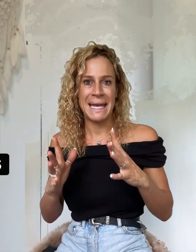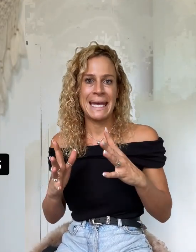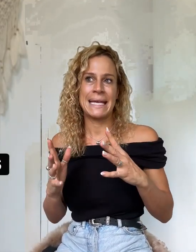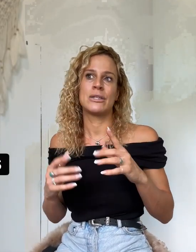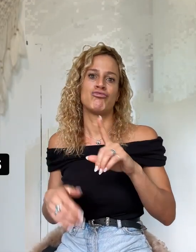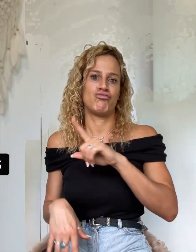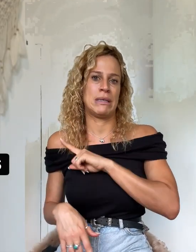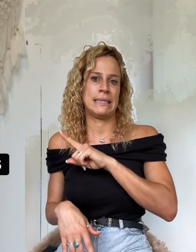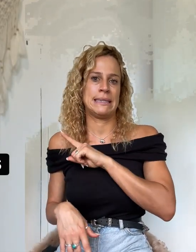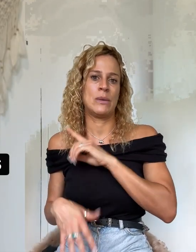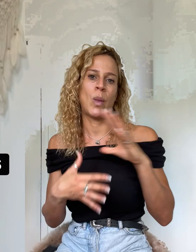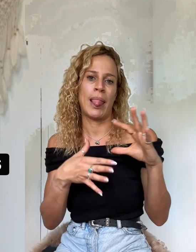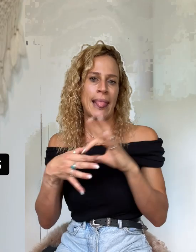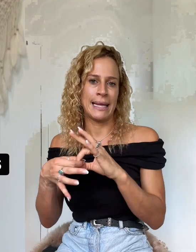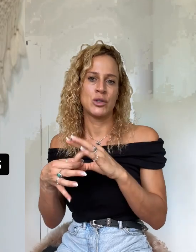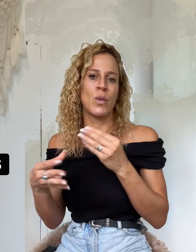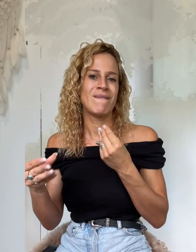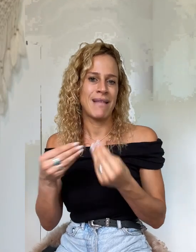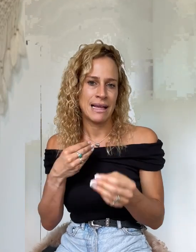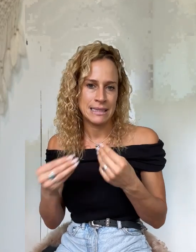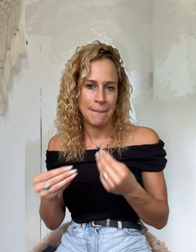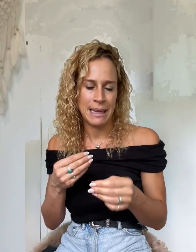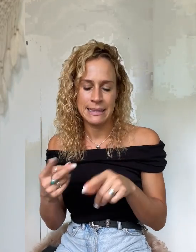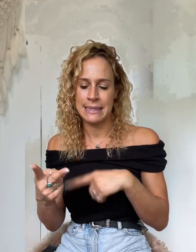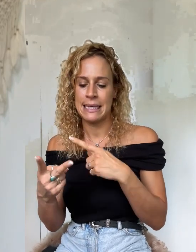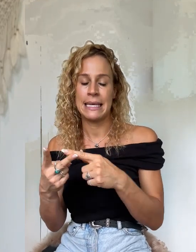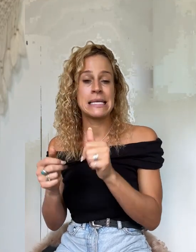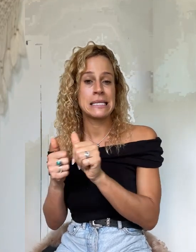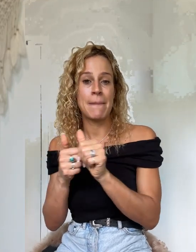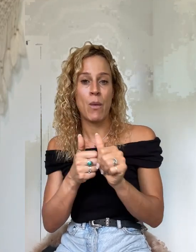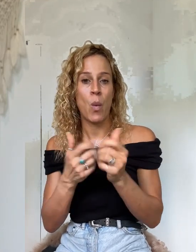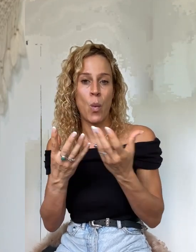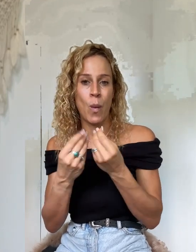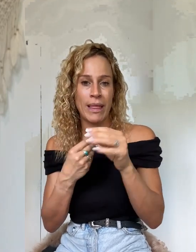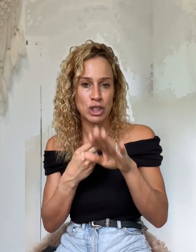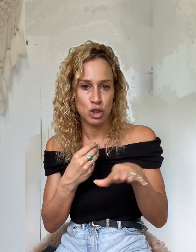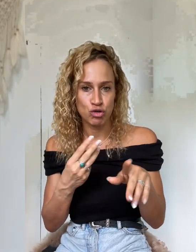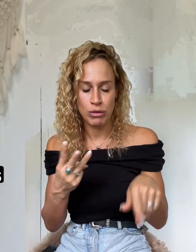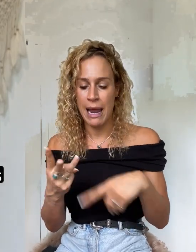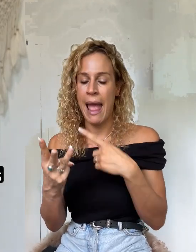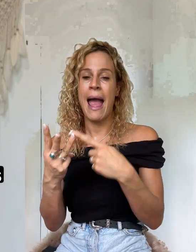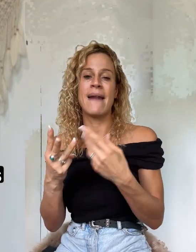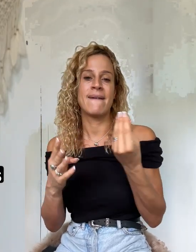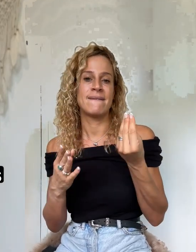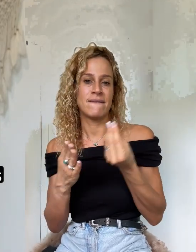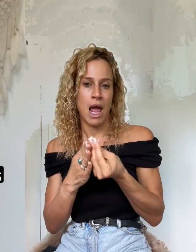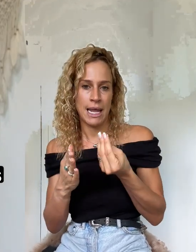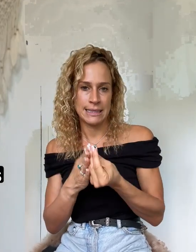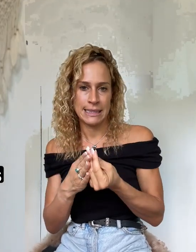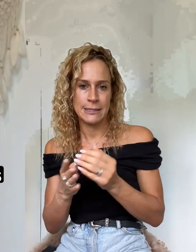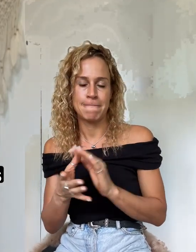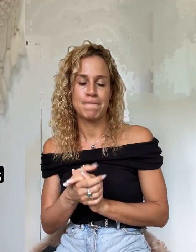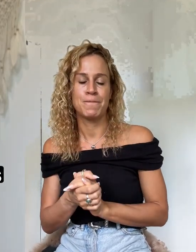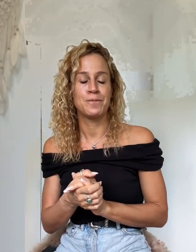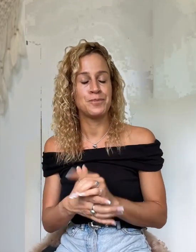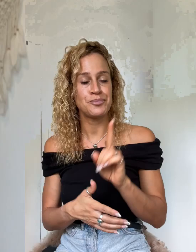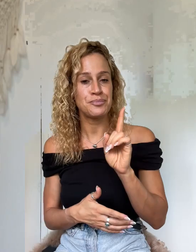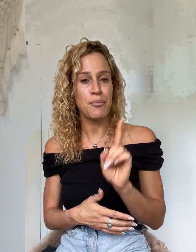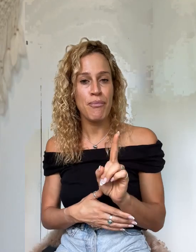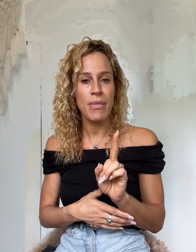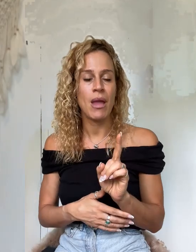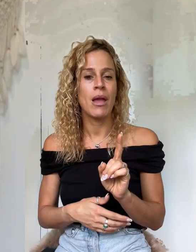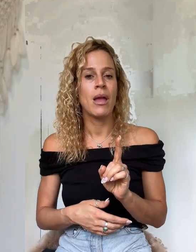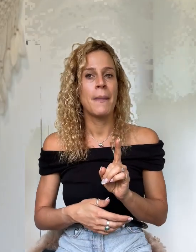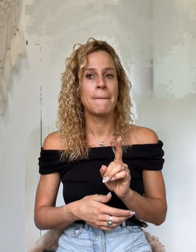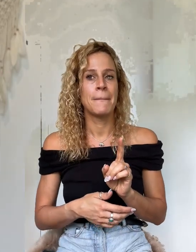strongest driving force was to do with the flexibility, the support with my kids, and the financial elements.